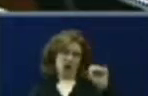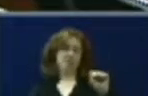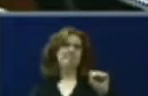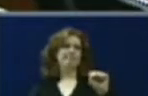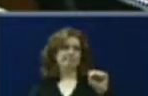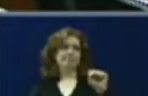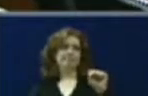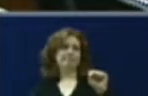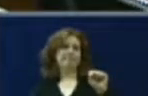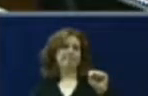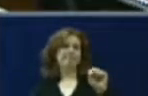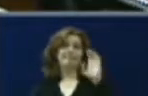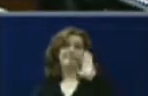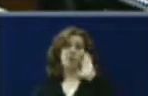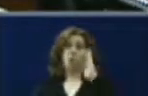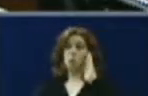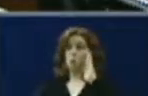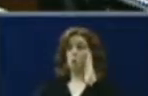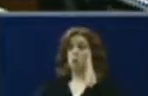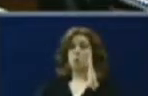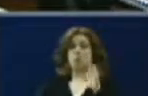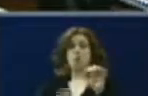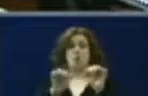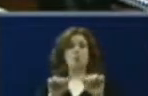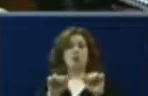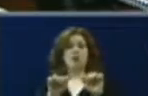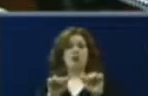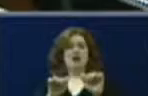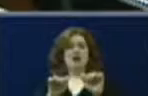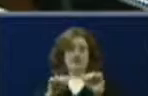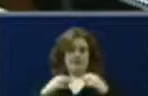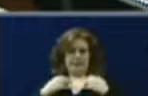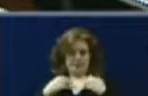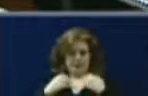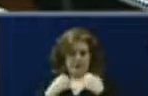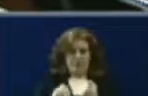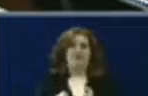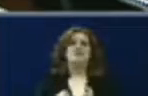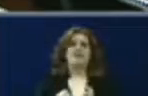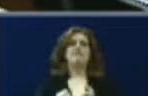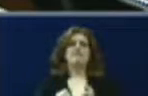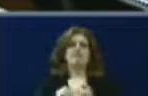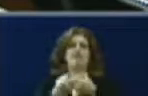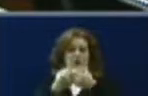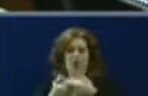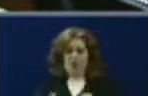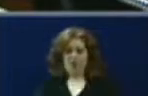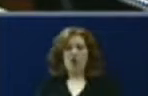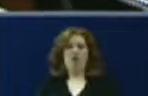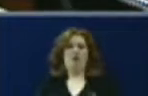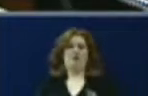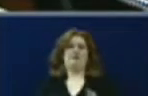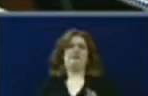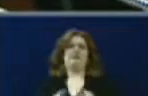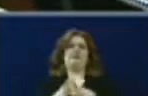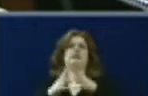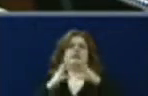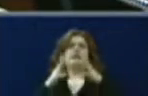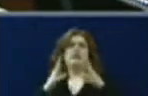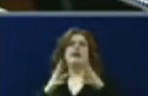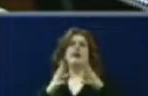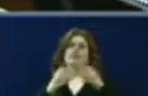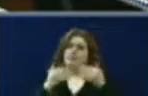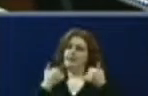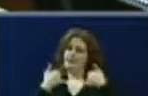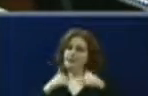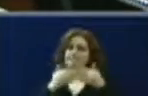will be able to recover from this great loss and move forward in a positive